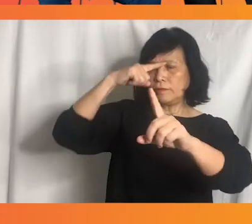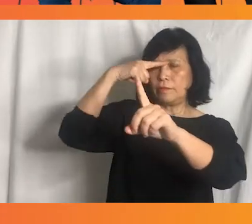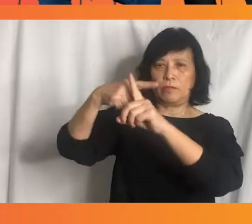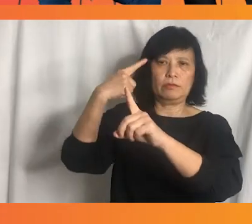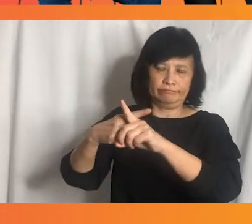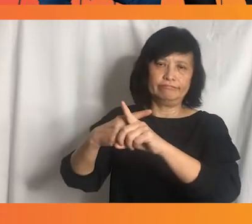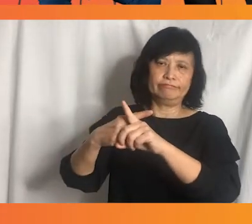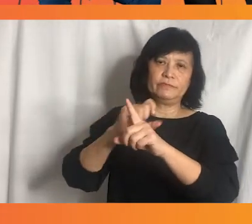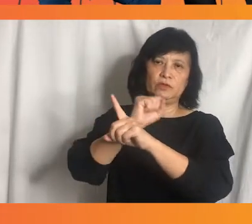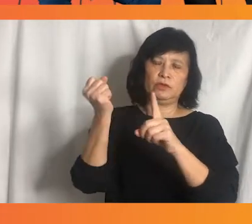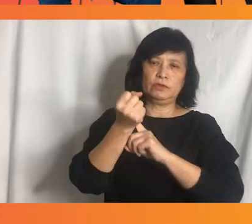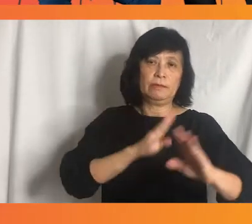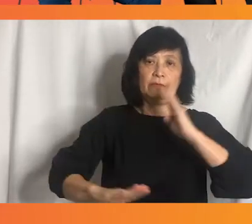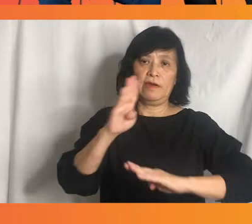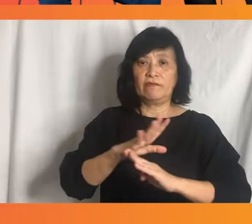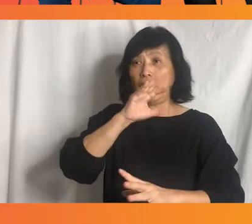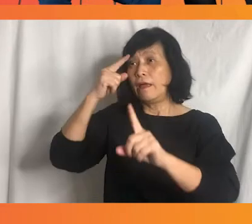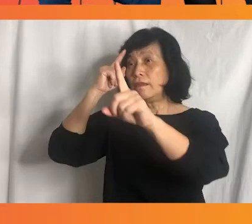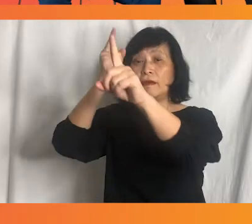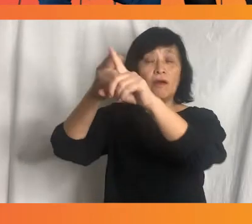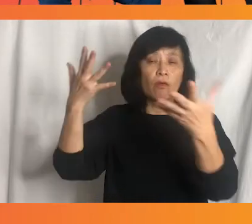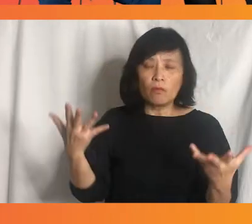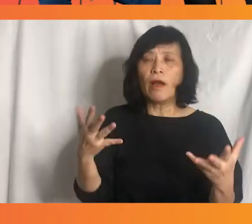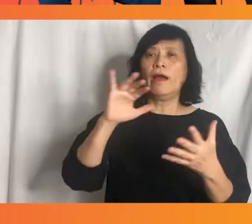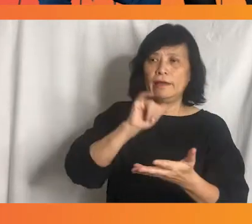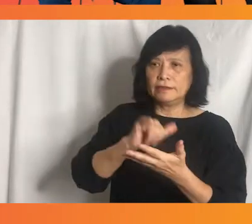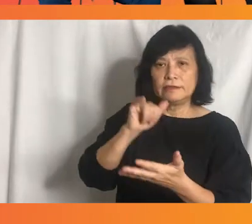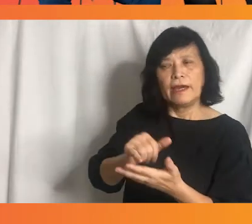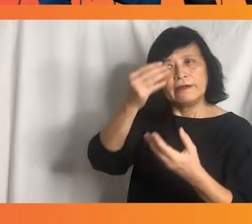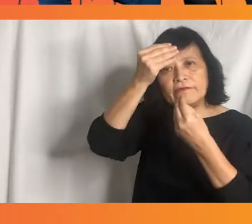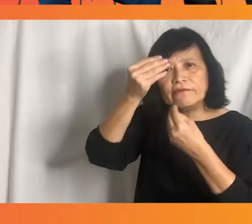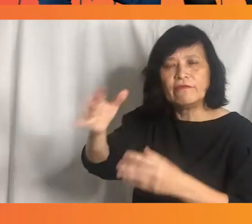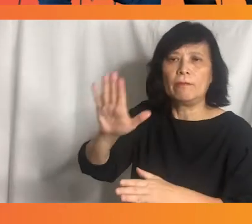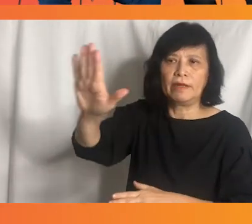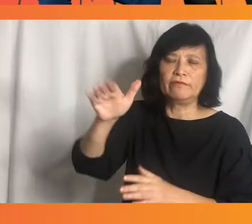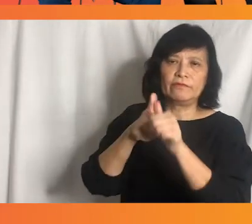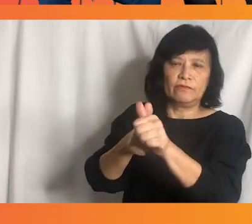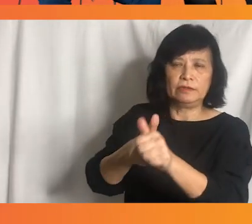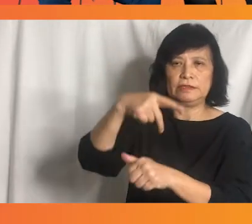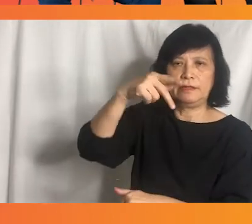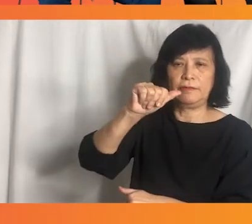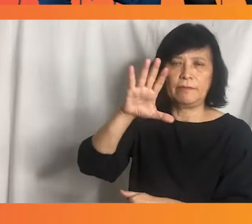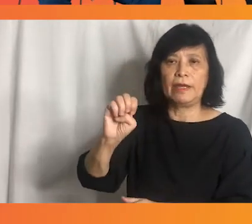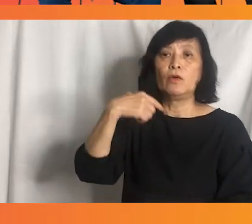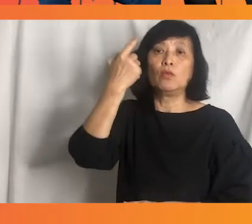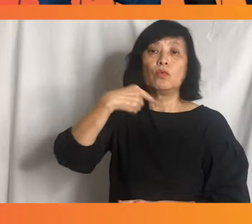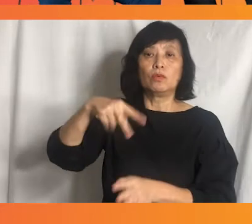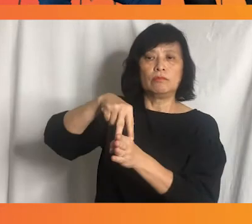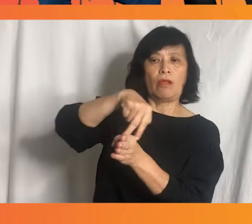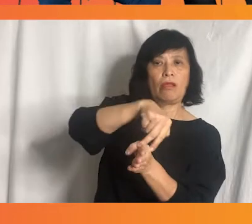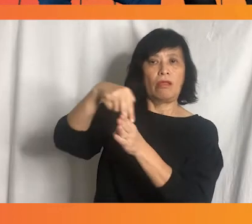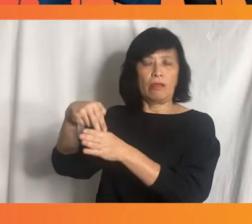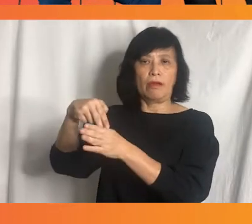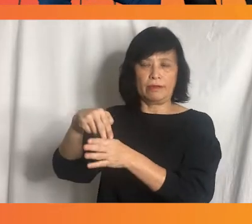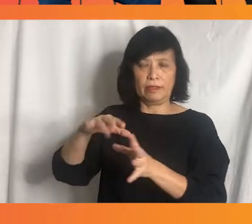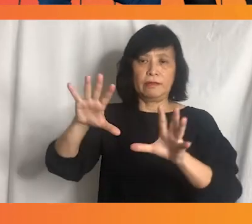behavior, and the goal is to help them be more informed at their pace. Someone in the contemplation stage might be able to